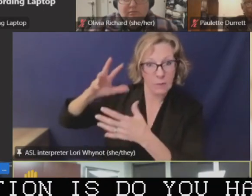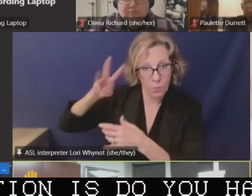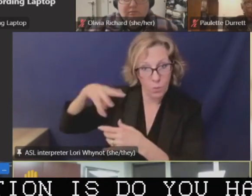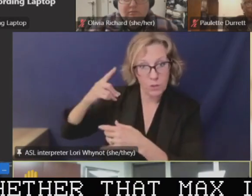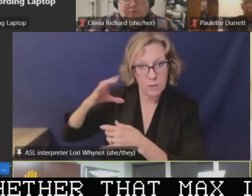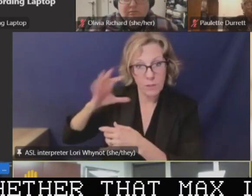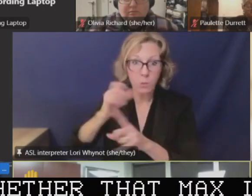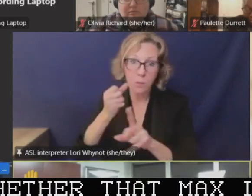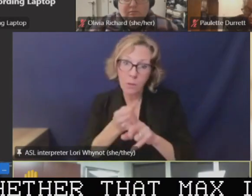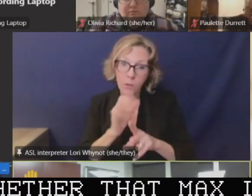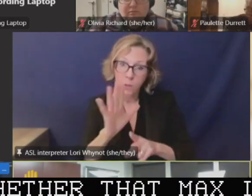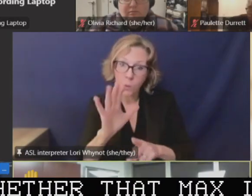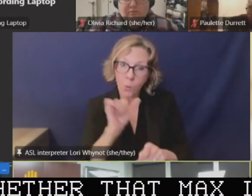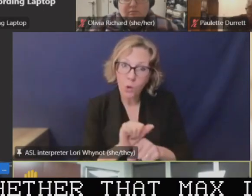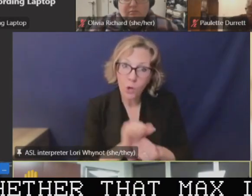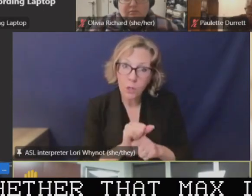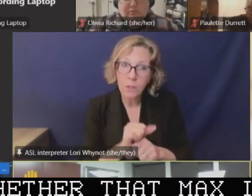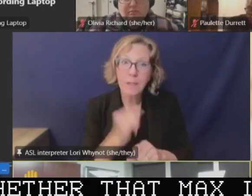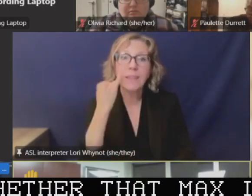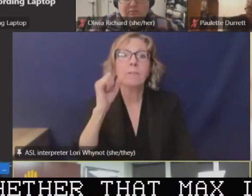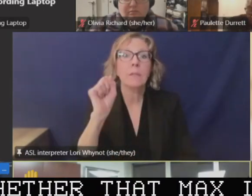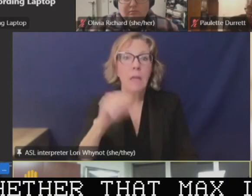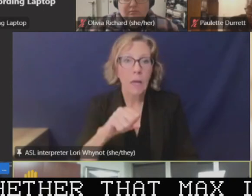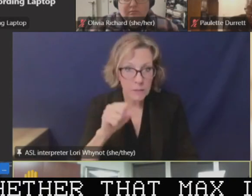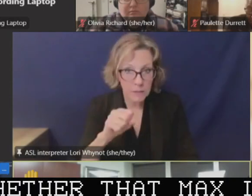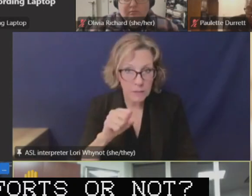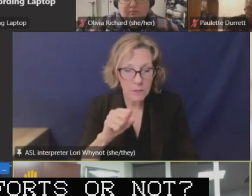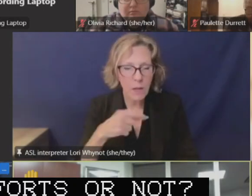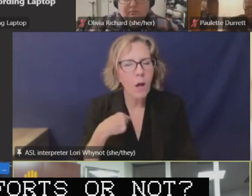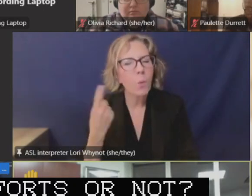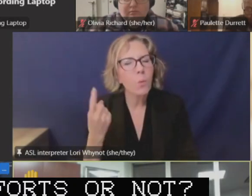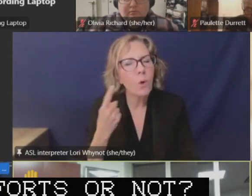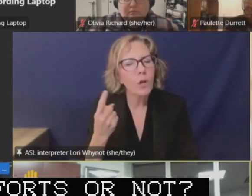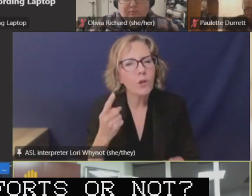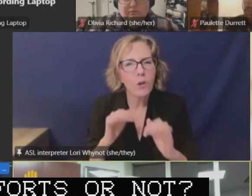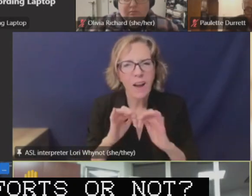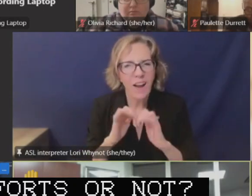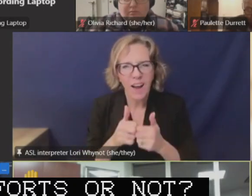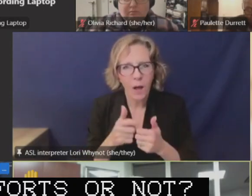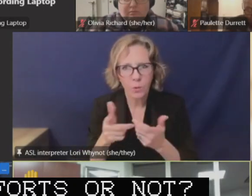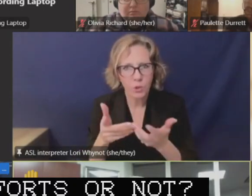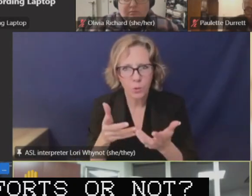If so, wondering how your thoughts are about dealing with that.